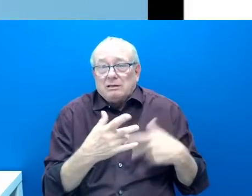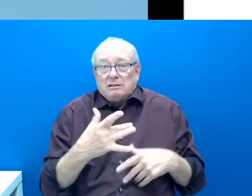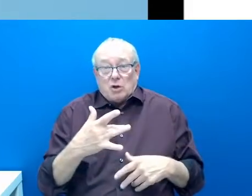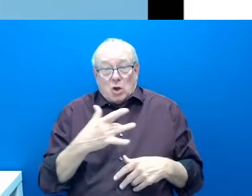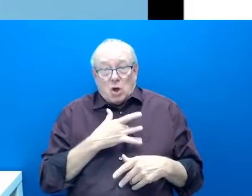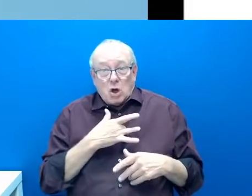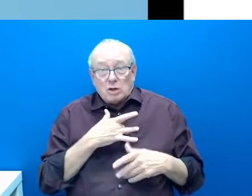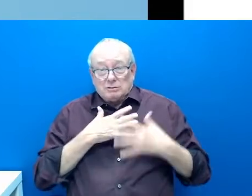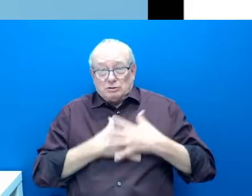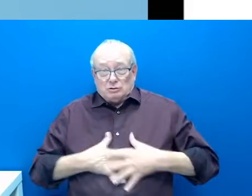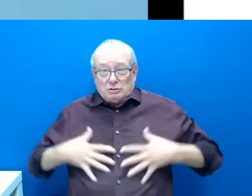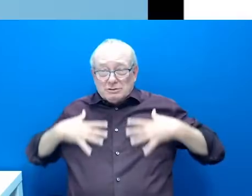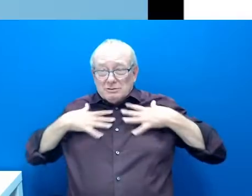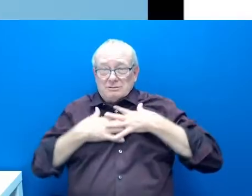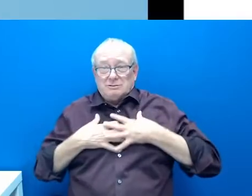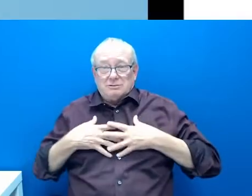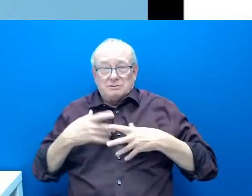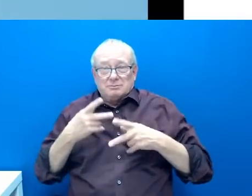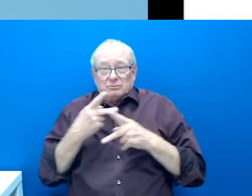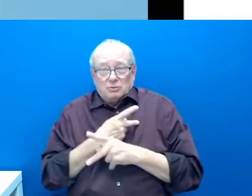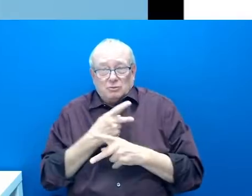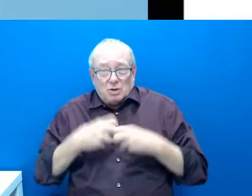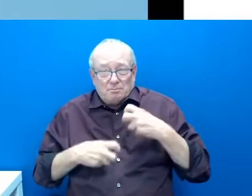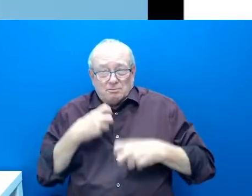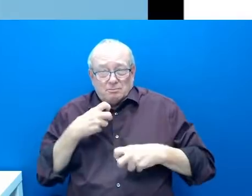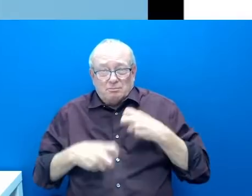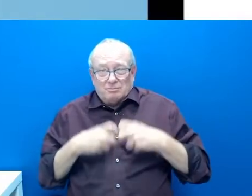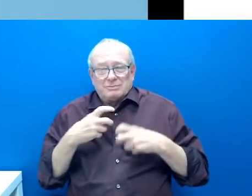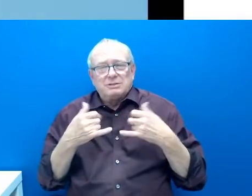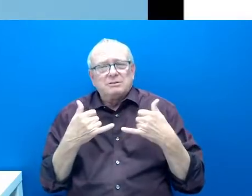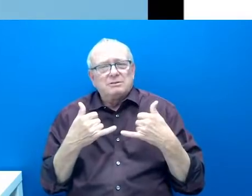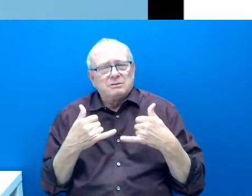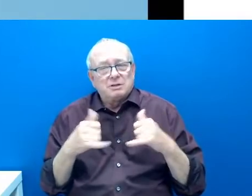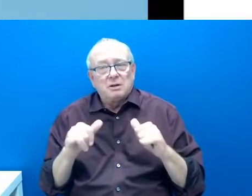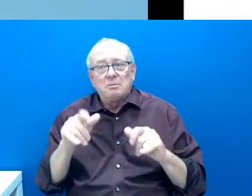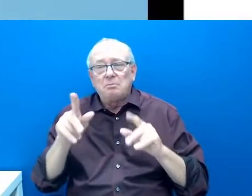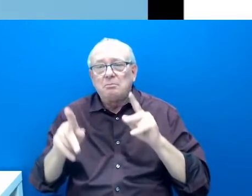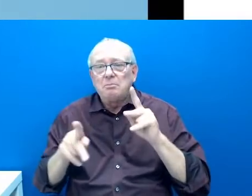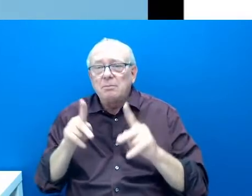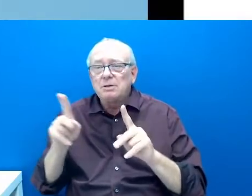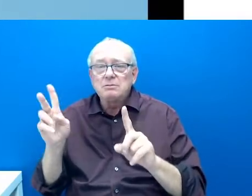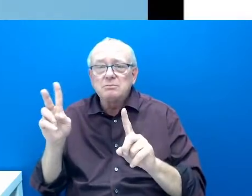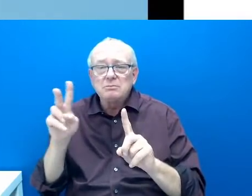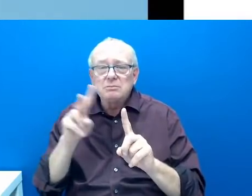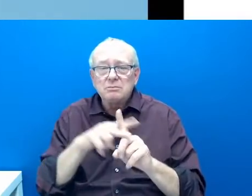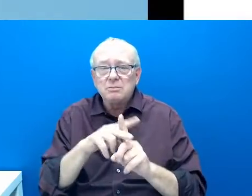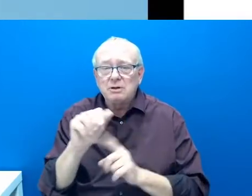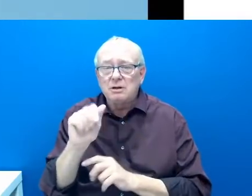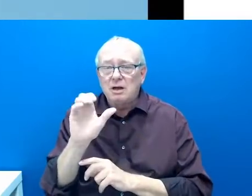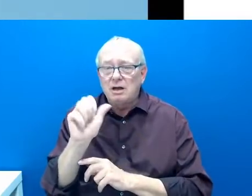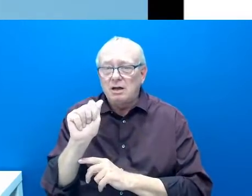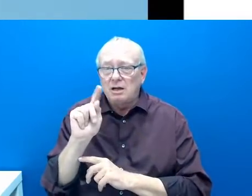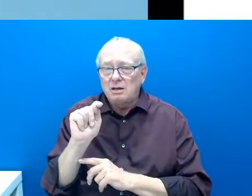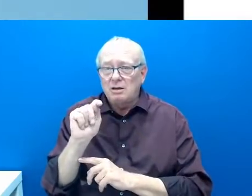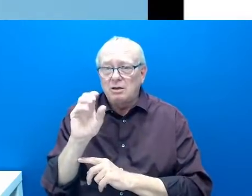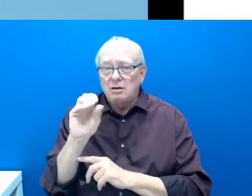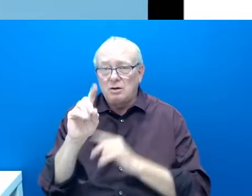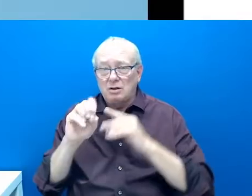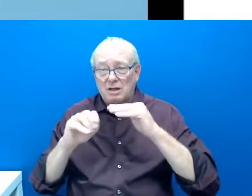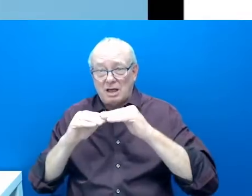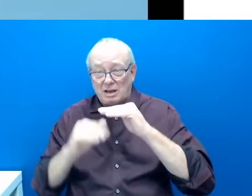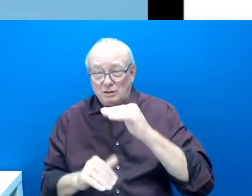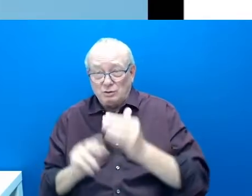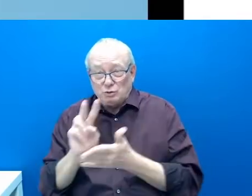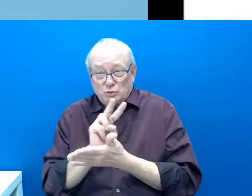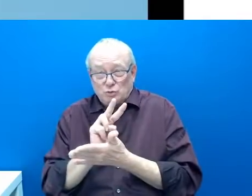things like that. So we are still, people that have the ACATS code where it's life and limb less than 2 weeks,